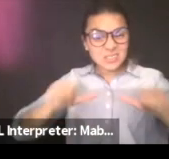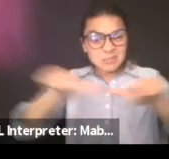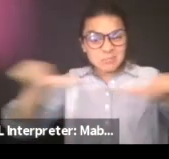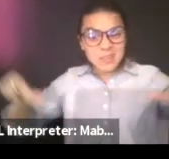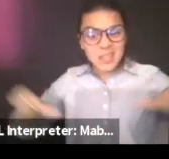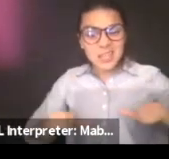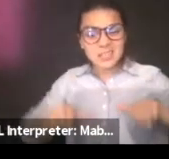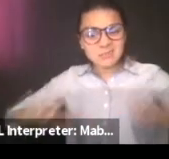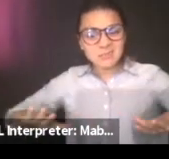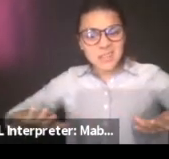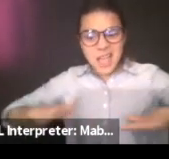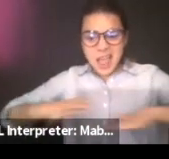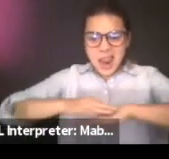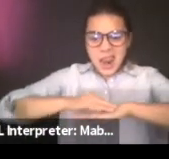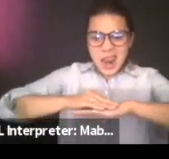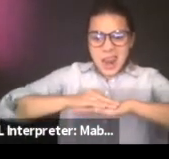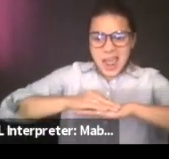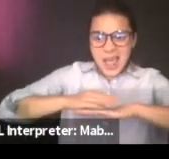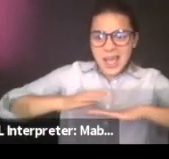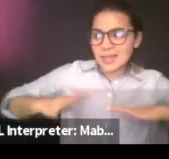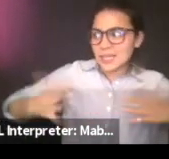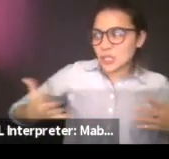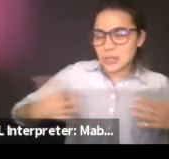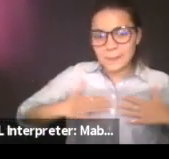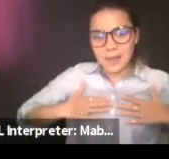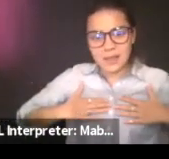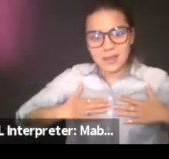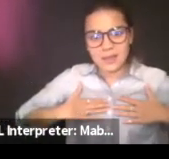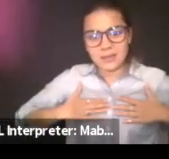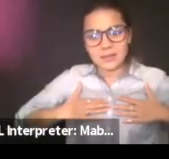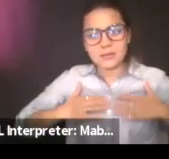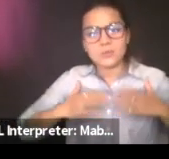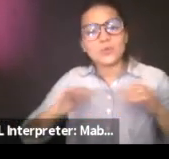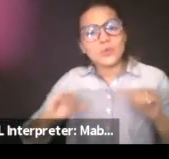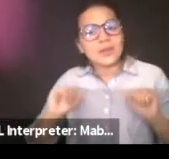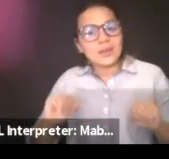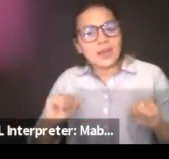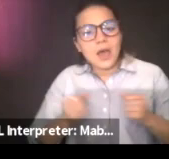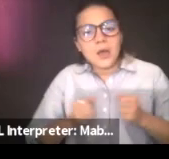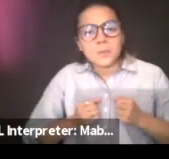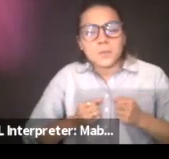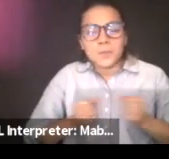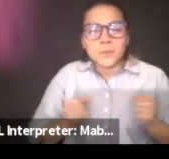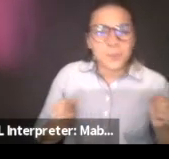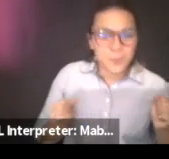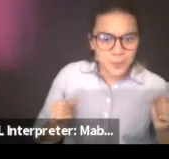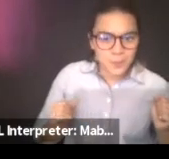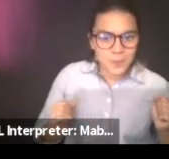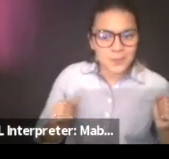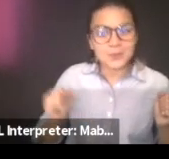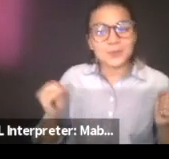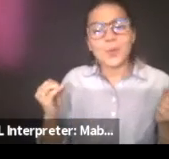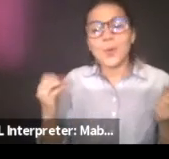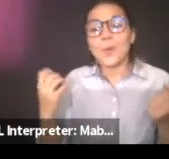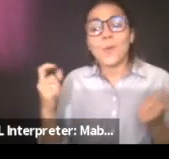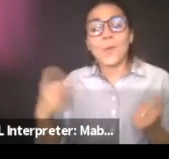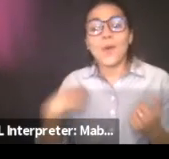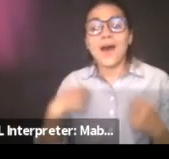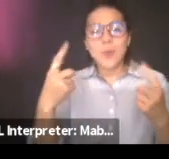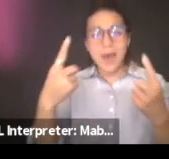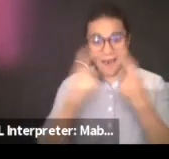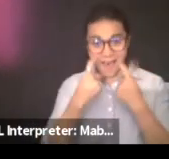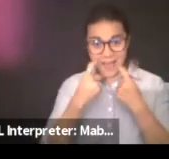head around, like, okay, once we divest from the state, what are we fighting for? What do we think survivors actually want? And asking yourself that question